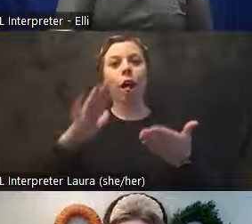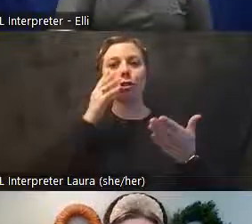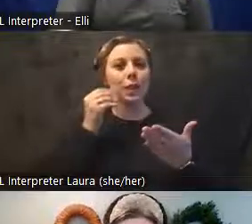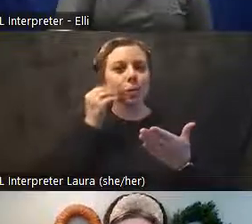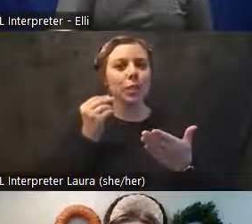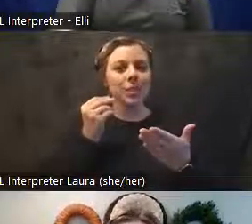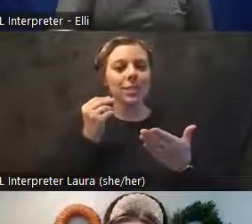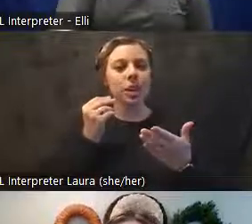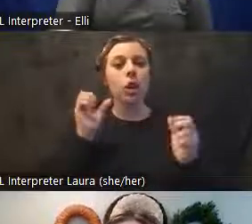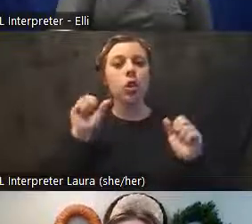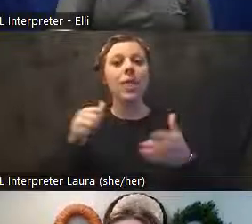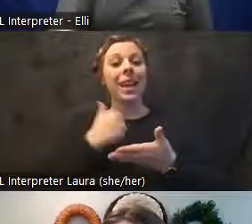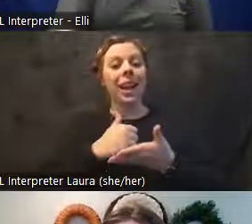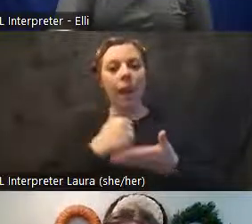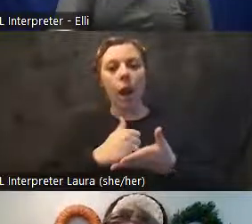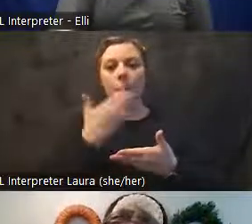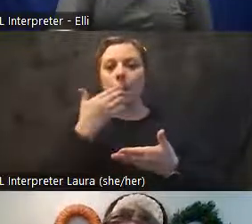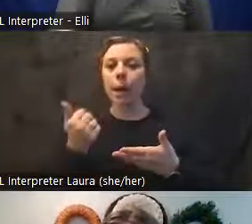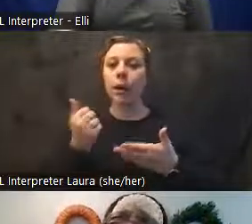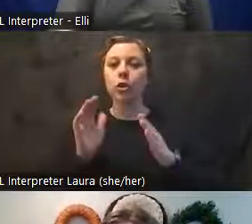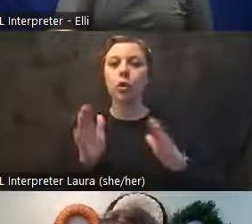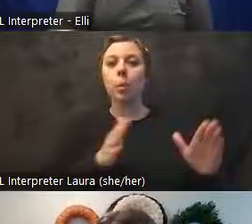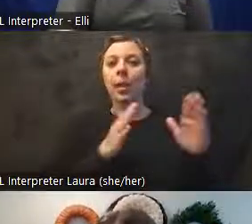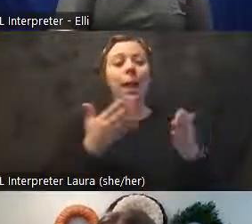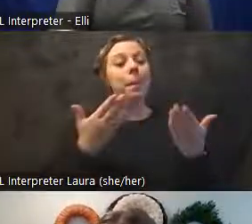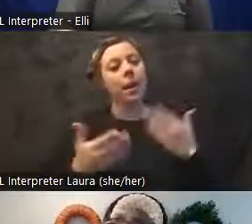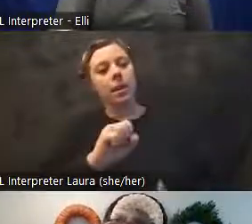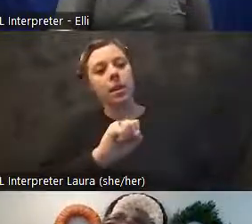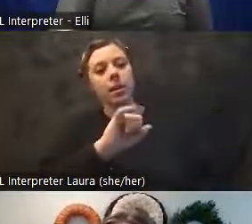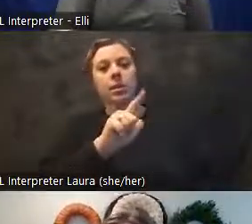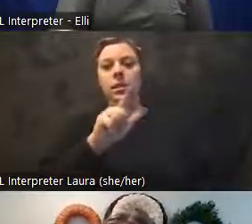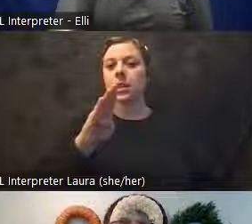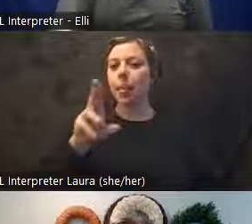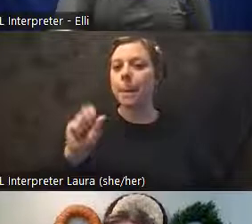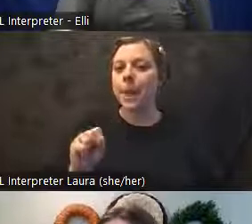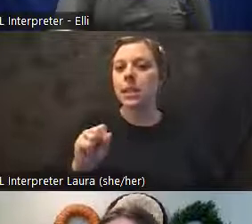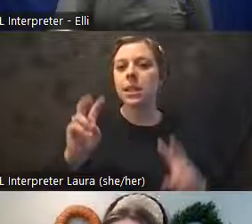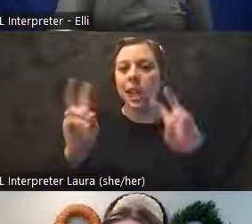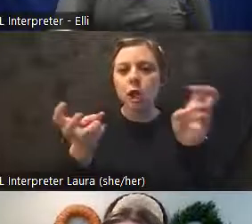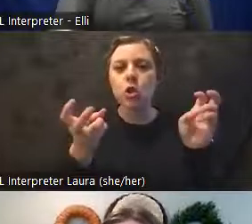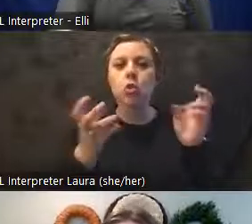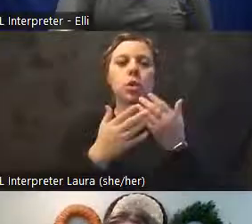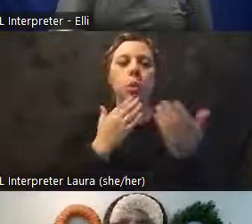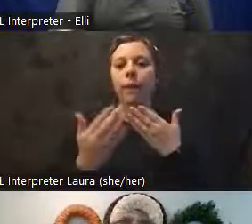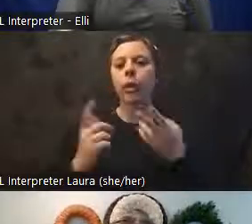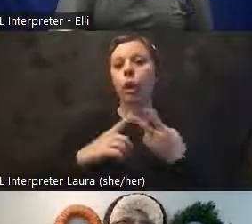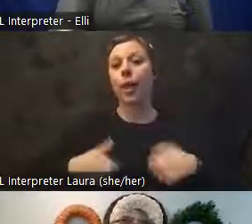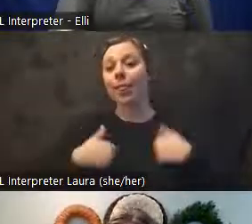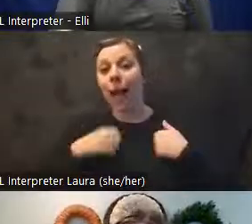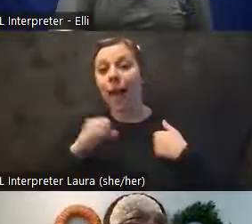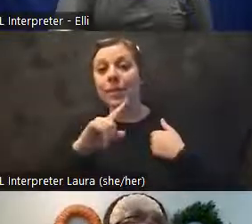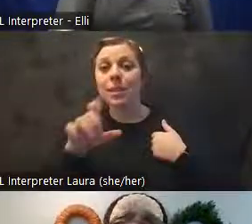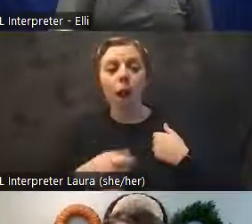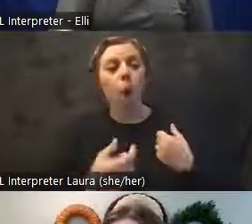help plan around specific syllabus related issues, and then also like lifestyle. So